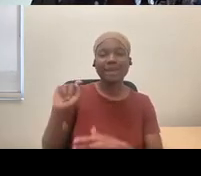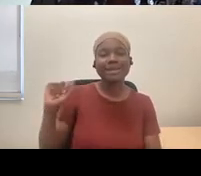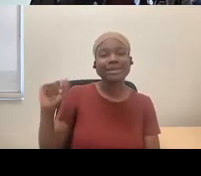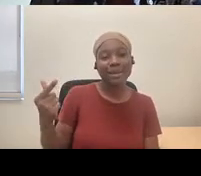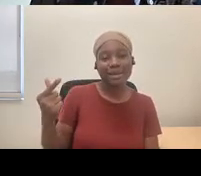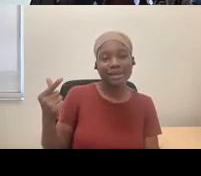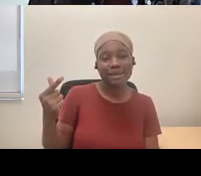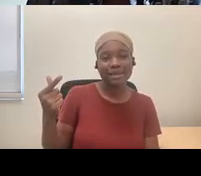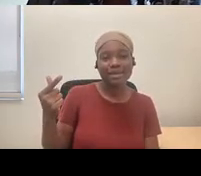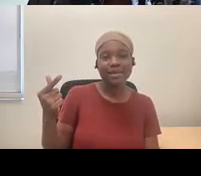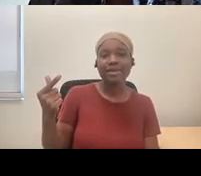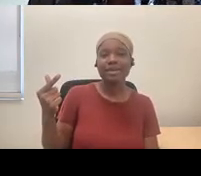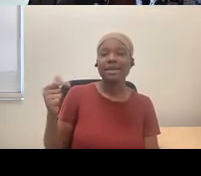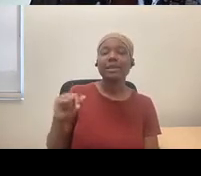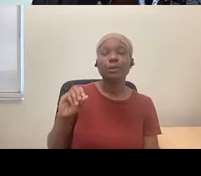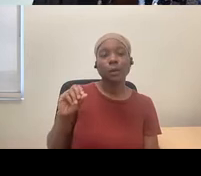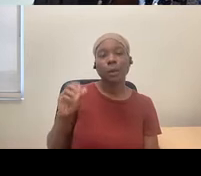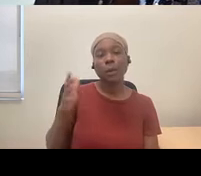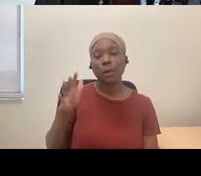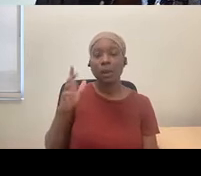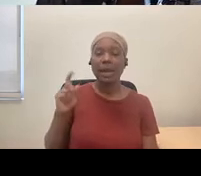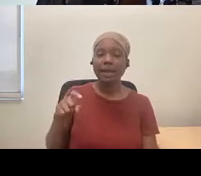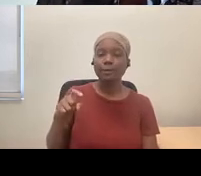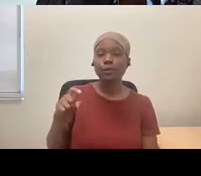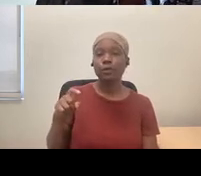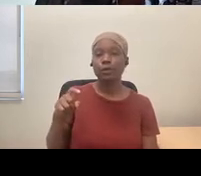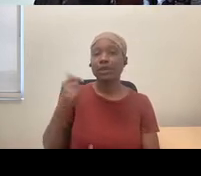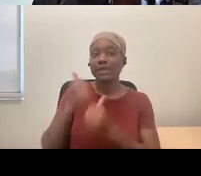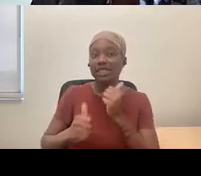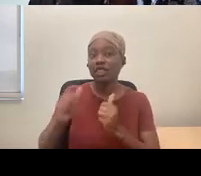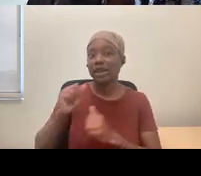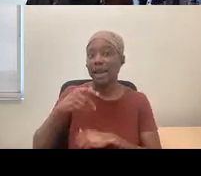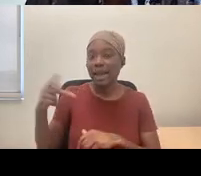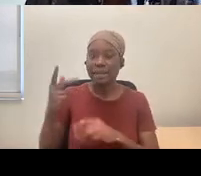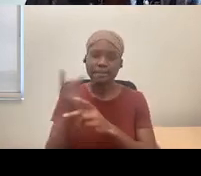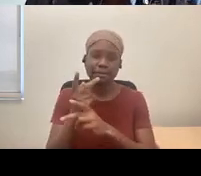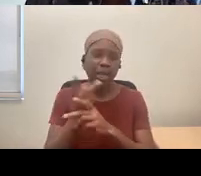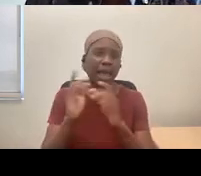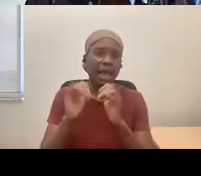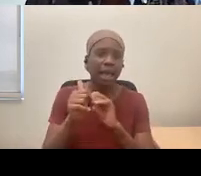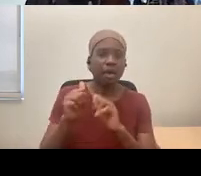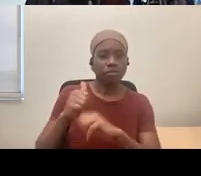so you kind of have to go app by app and try to figure out how it was building up its database.